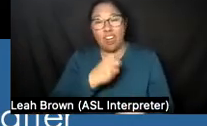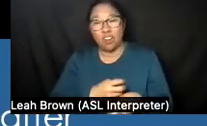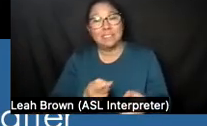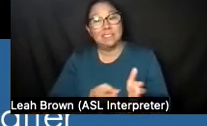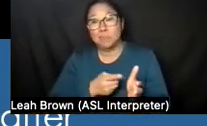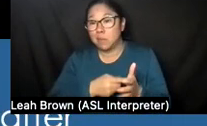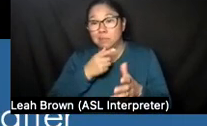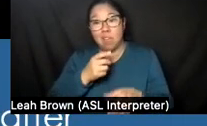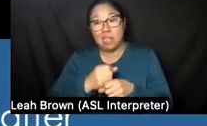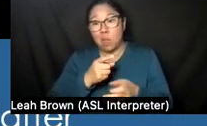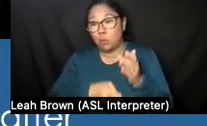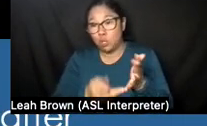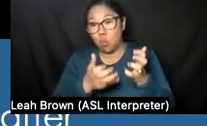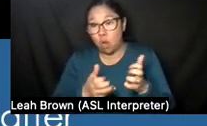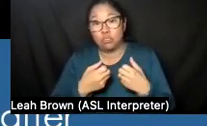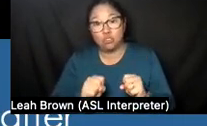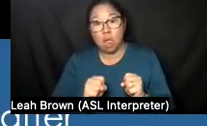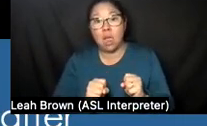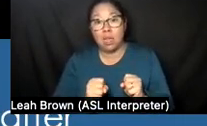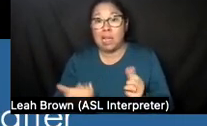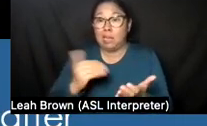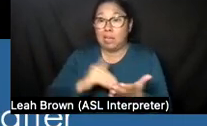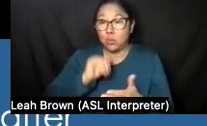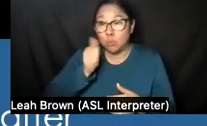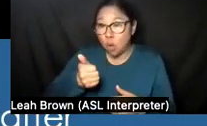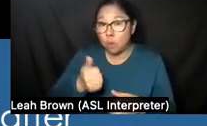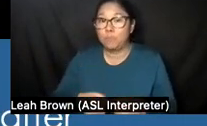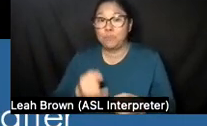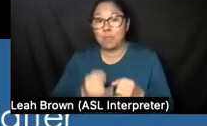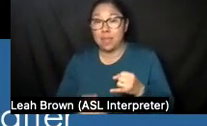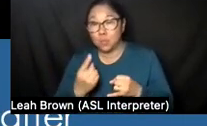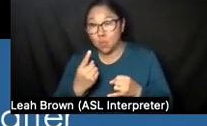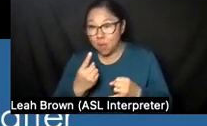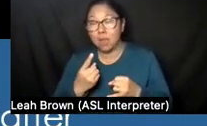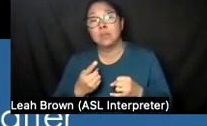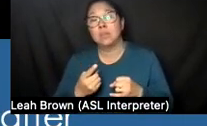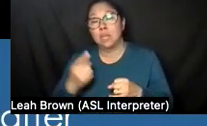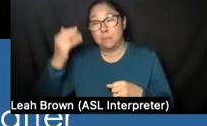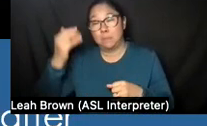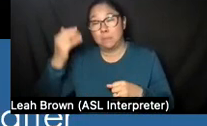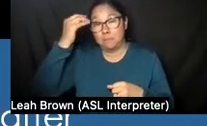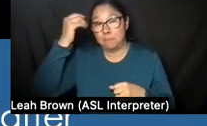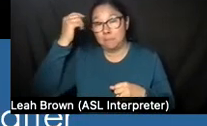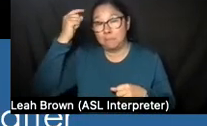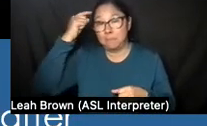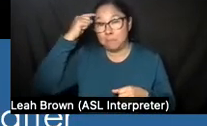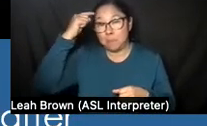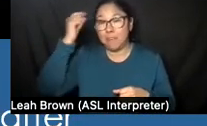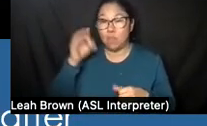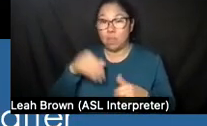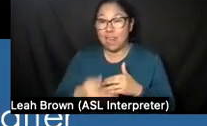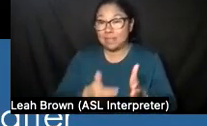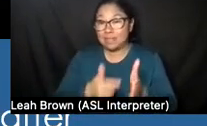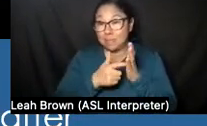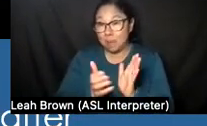try again tomorrow. And lastly, we want to follow through, but be mindful of the next demand's place. You might have to lower